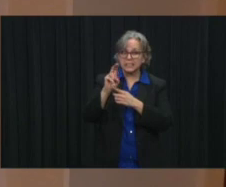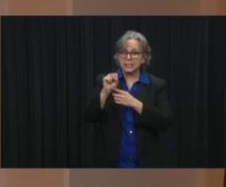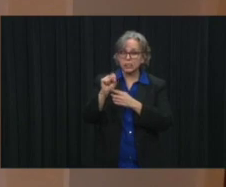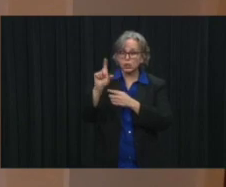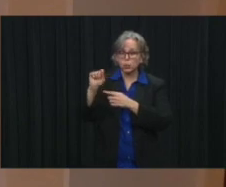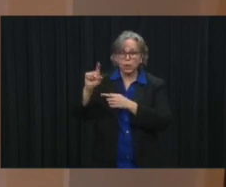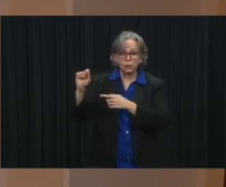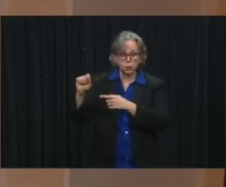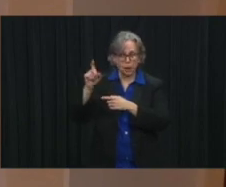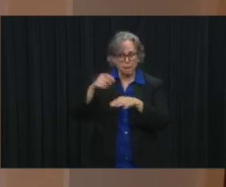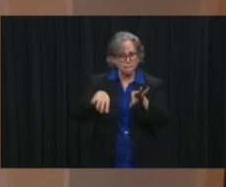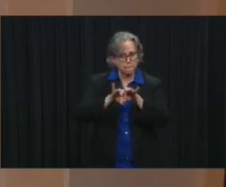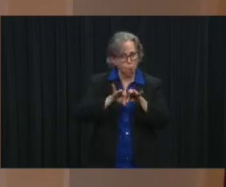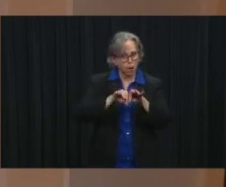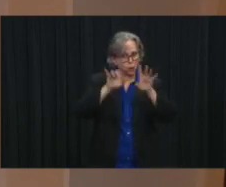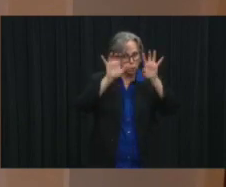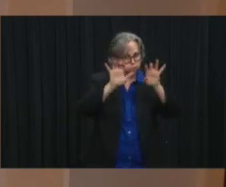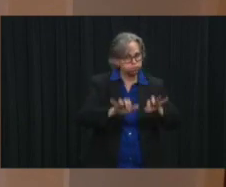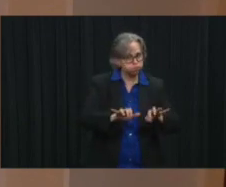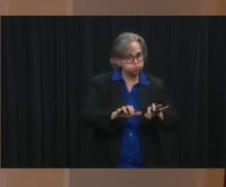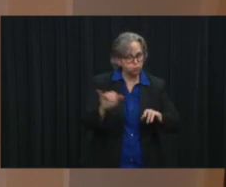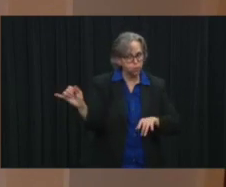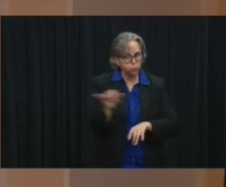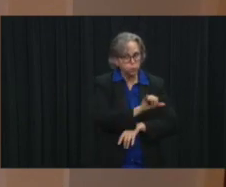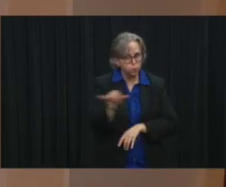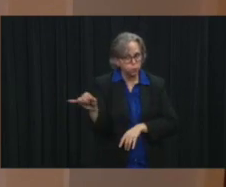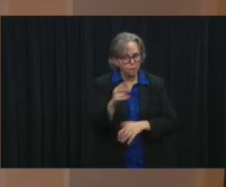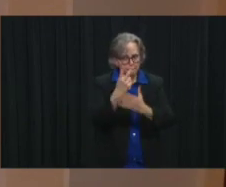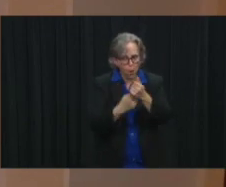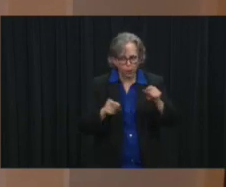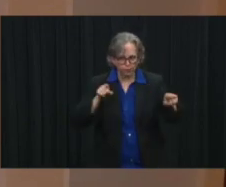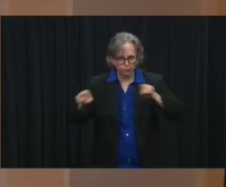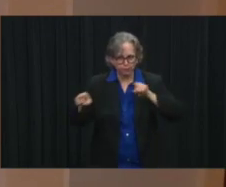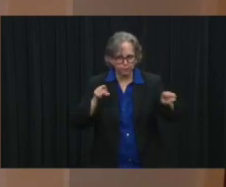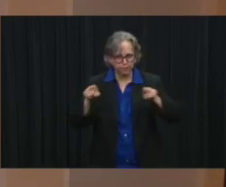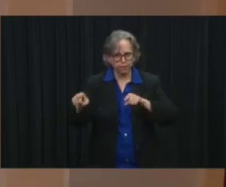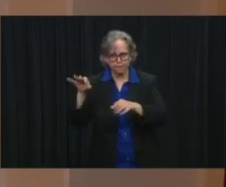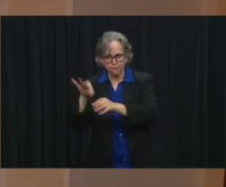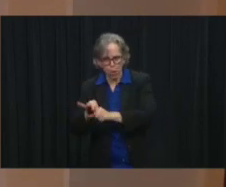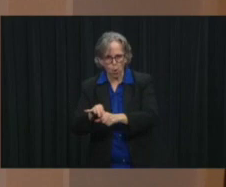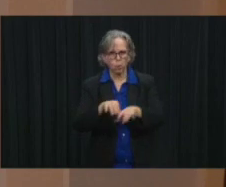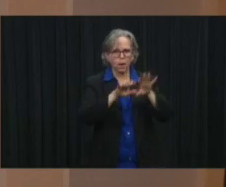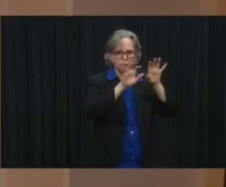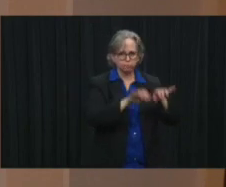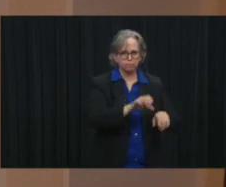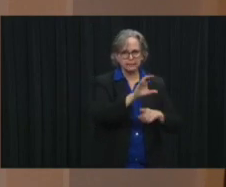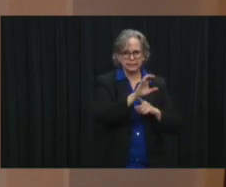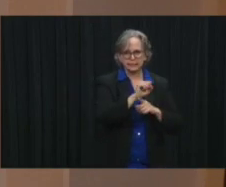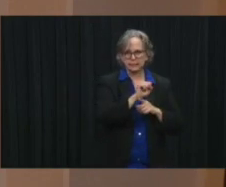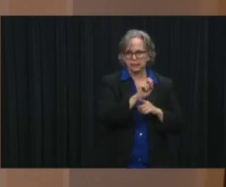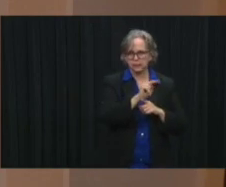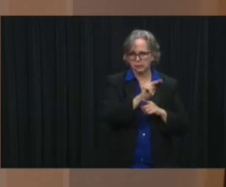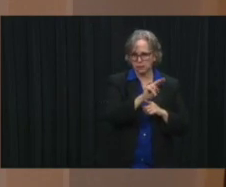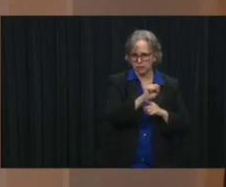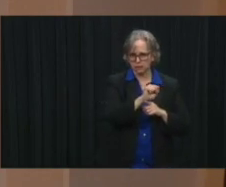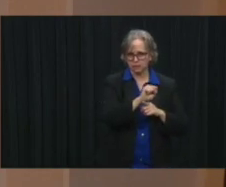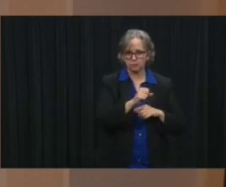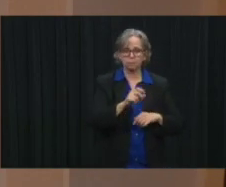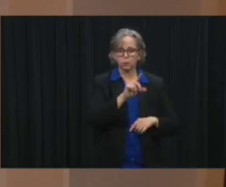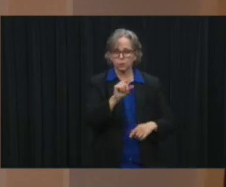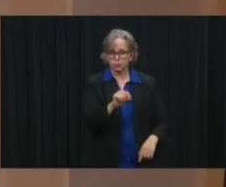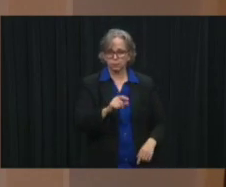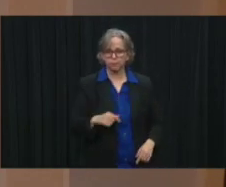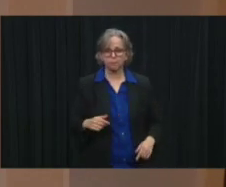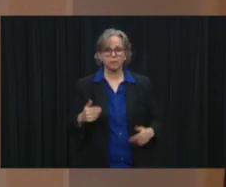state. Governor and I have also had in the last 24 hours some great conversations with the county commissioners. We have ongoing conversations